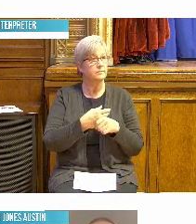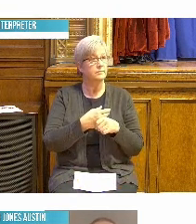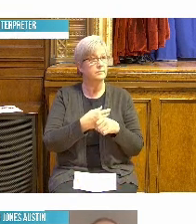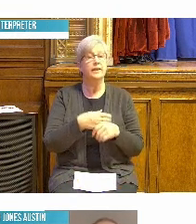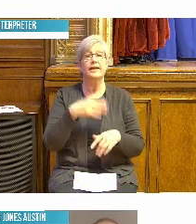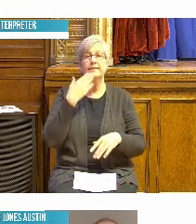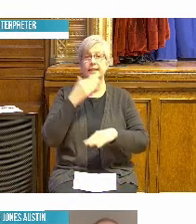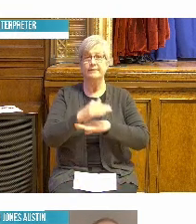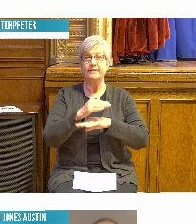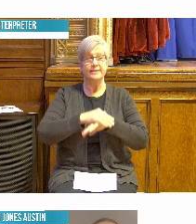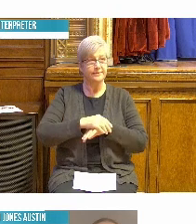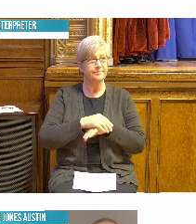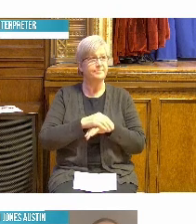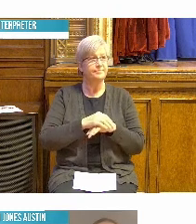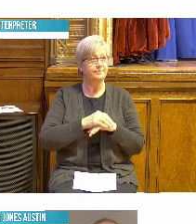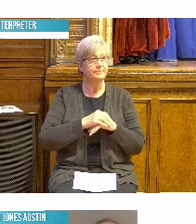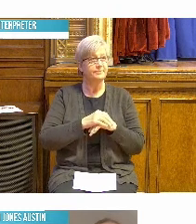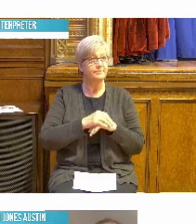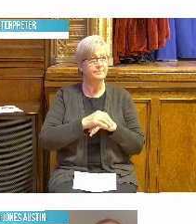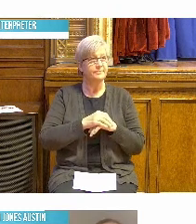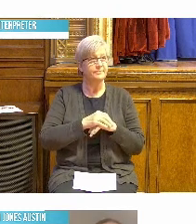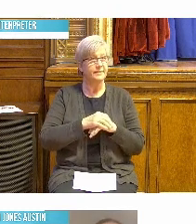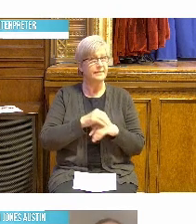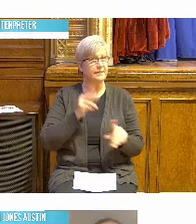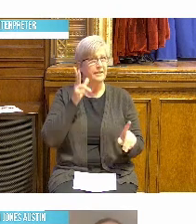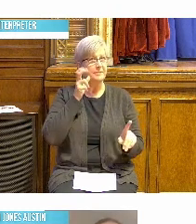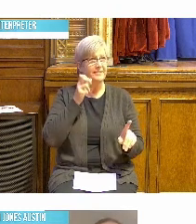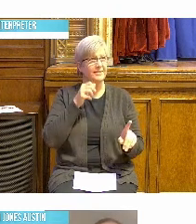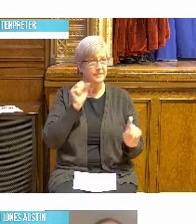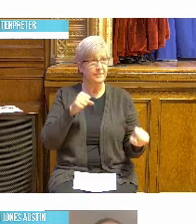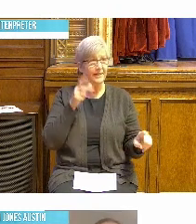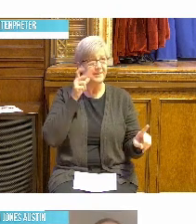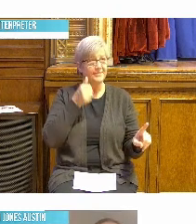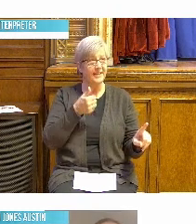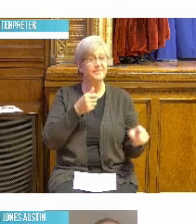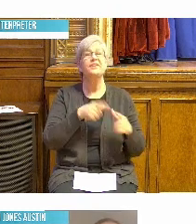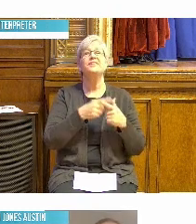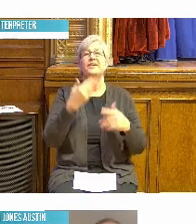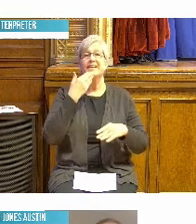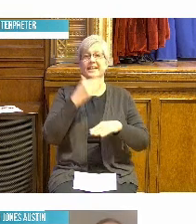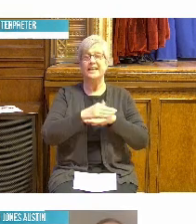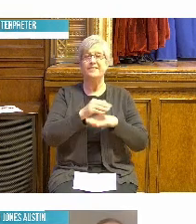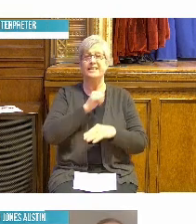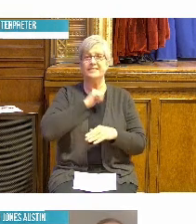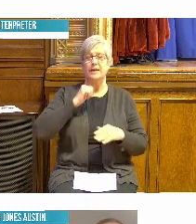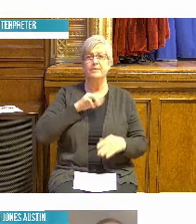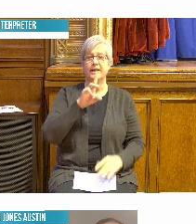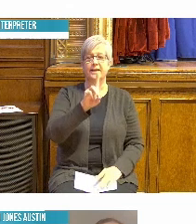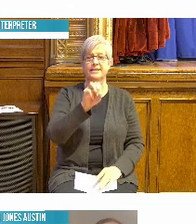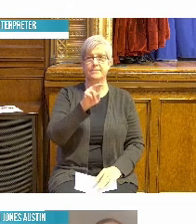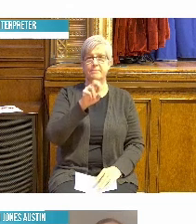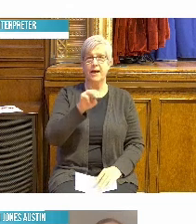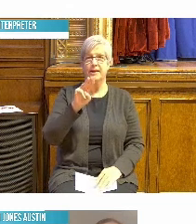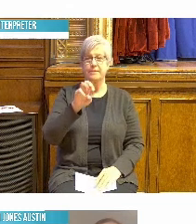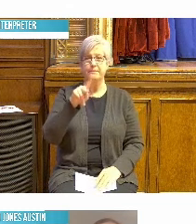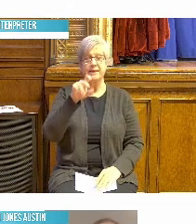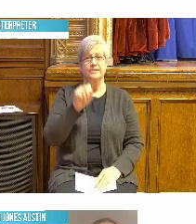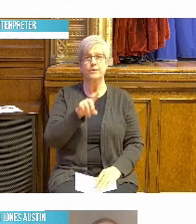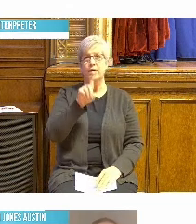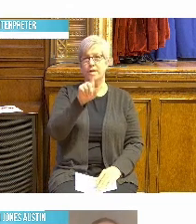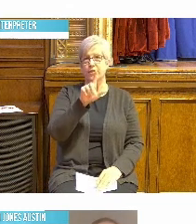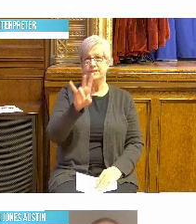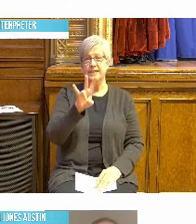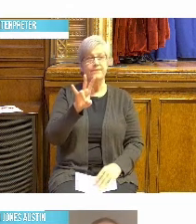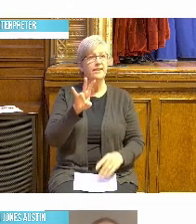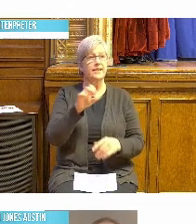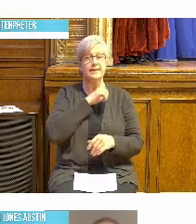Good evening. Mic not on? You're It's on, on. we can got hear you. Good evening. I'm Assemblyman Damon Meeks, representing the 137th